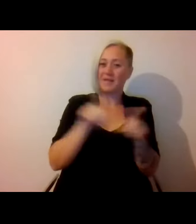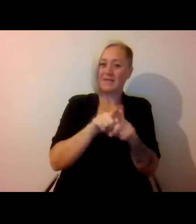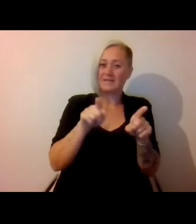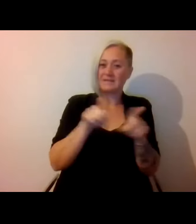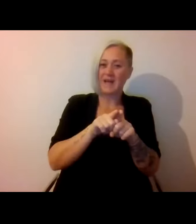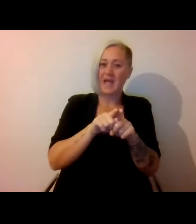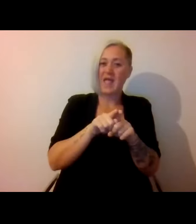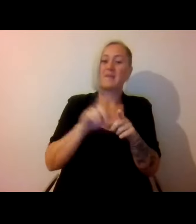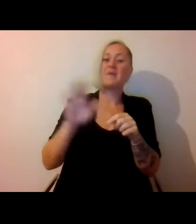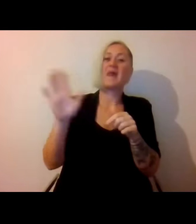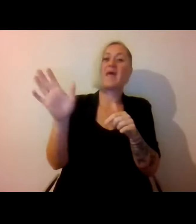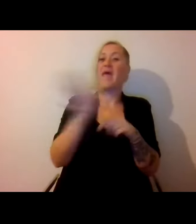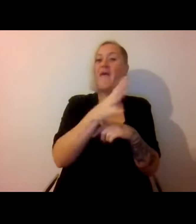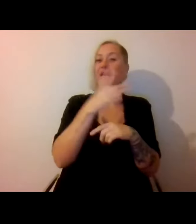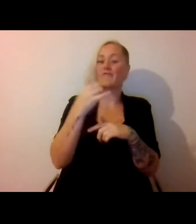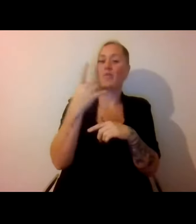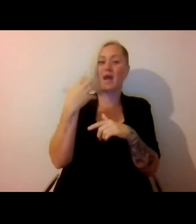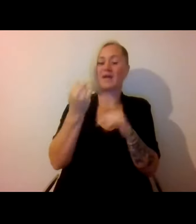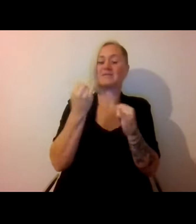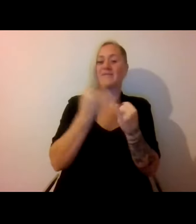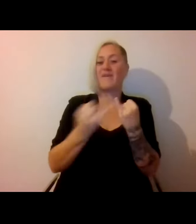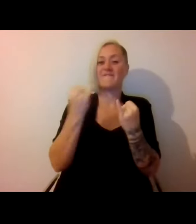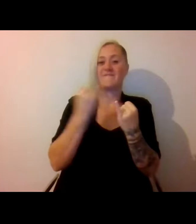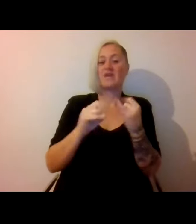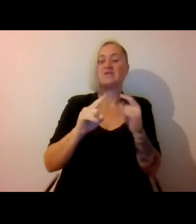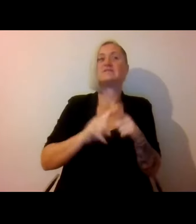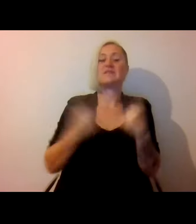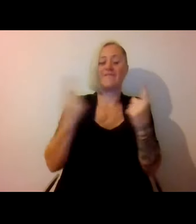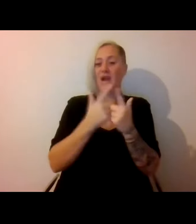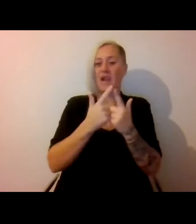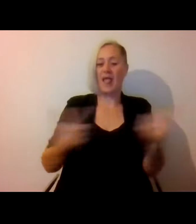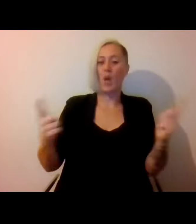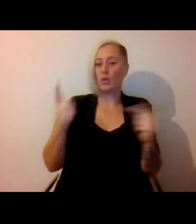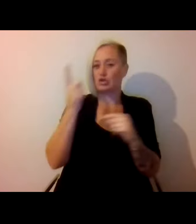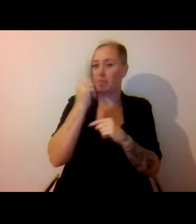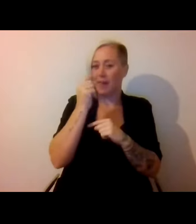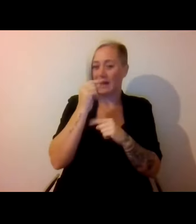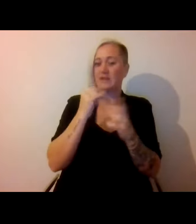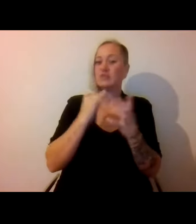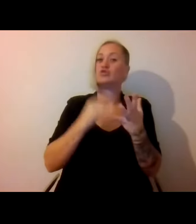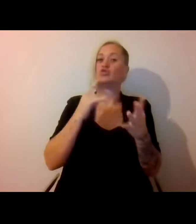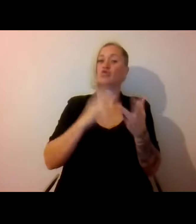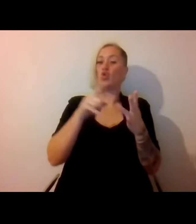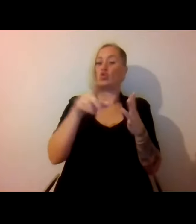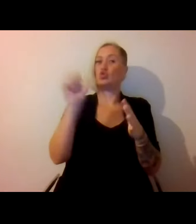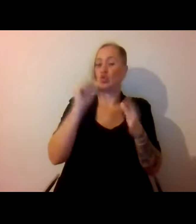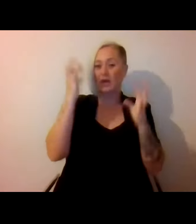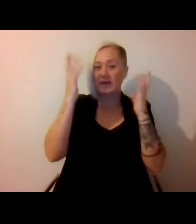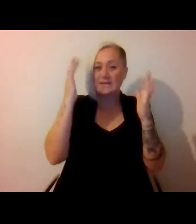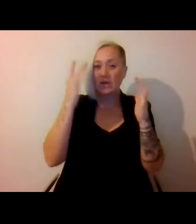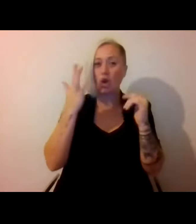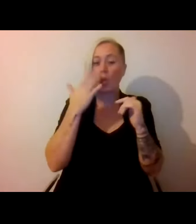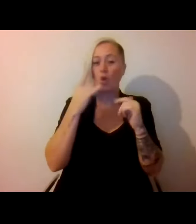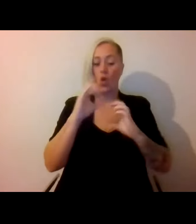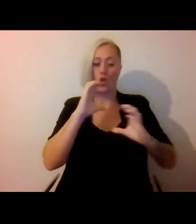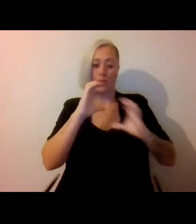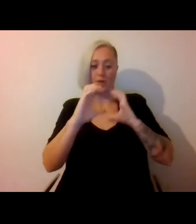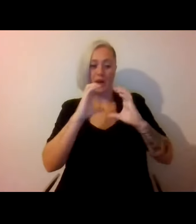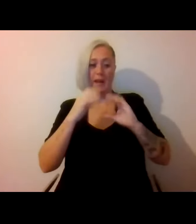everyone has very different language abilities. So you should consider this when you're communicating